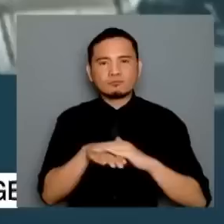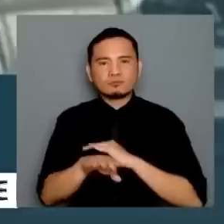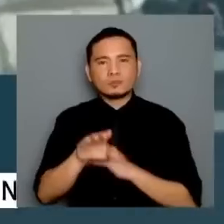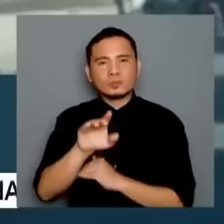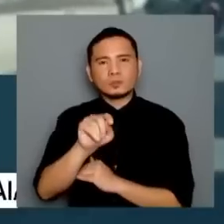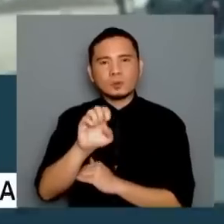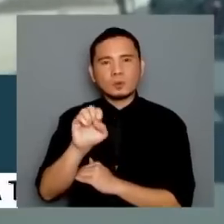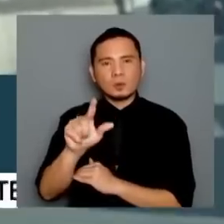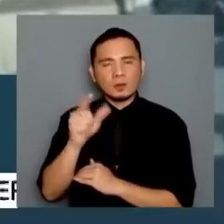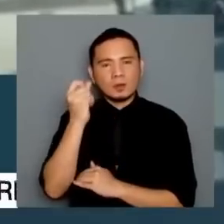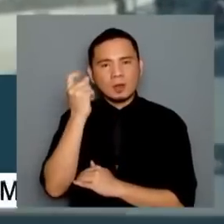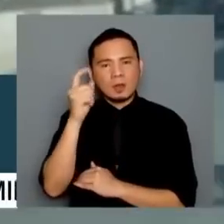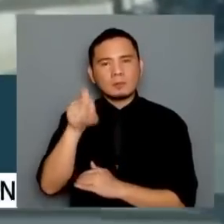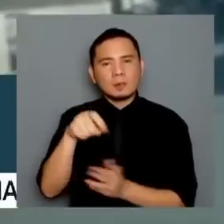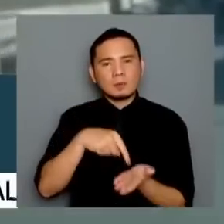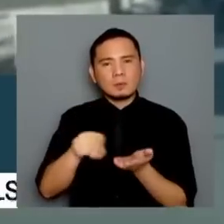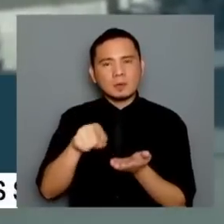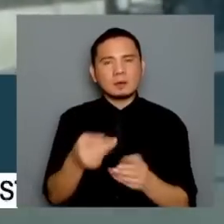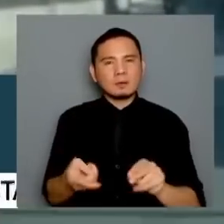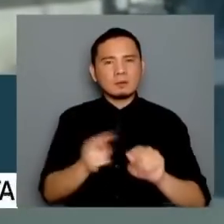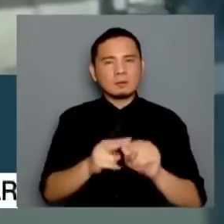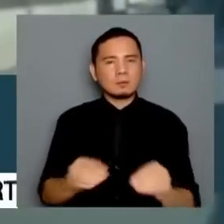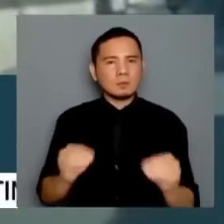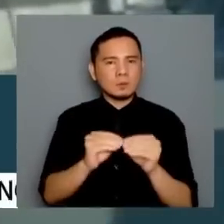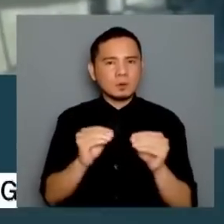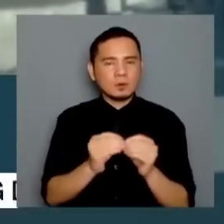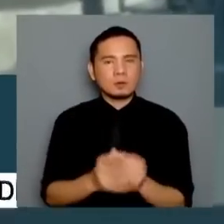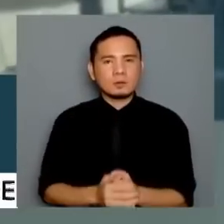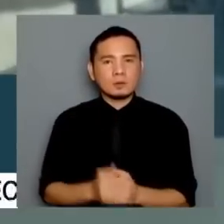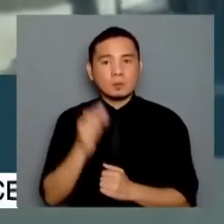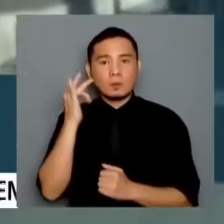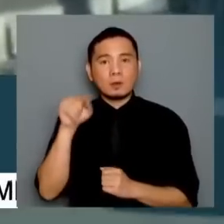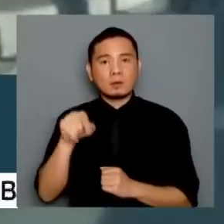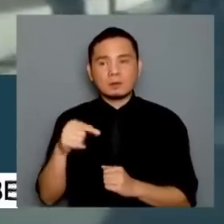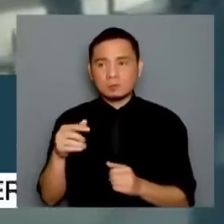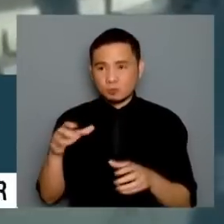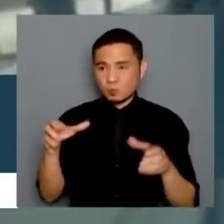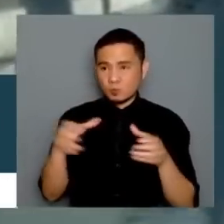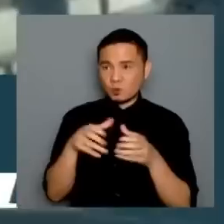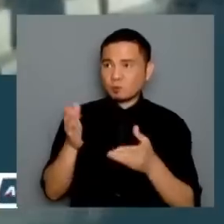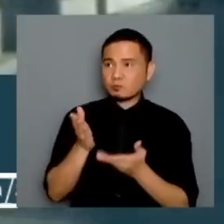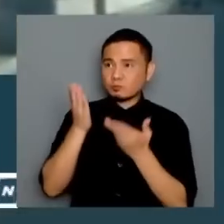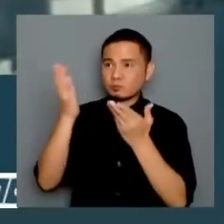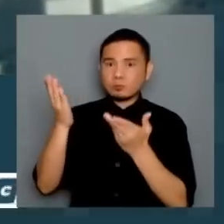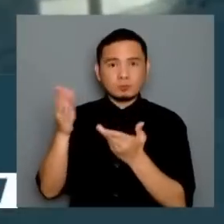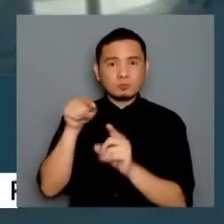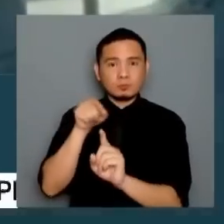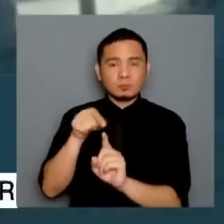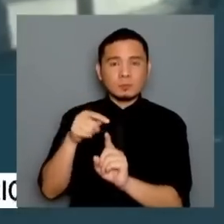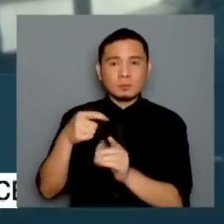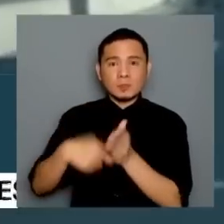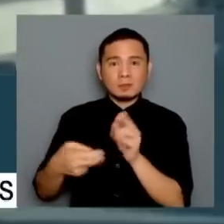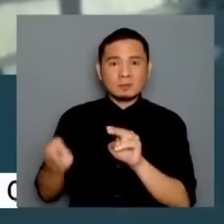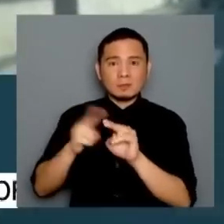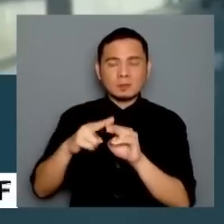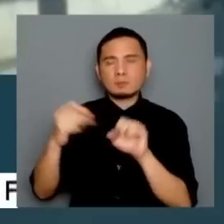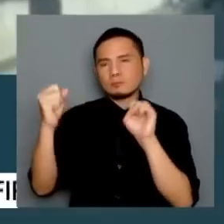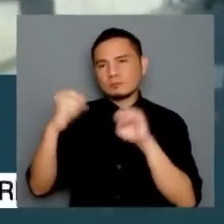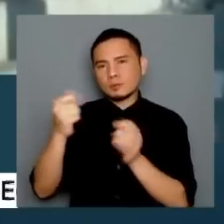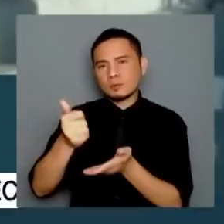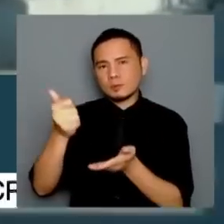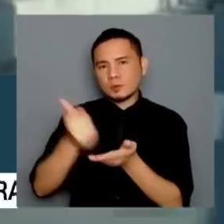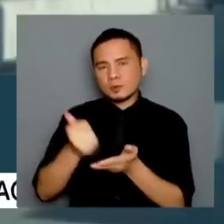Toll Regulatory Board approved the provisional toll adjustment effective yesterday, November 27. For Class 1